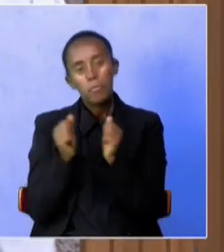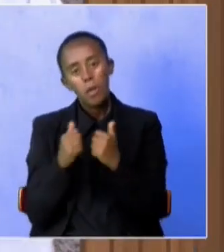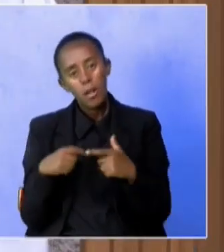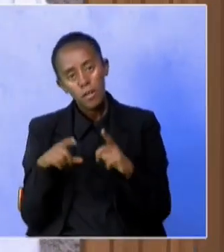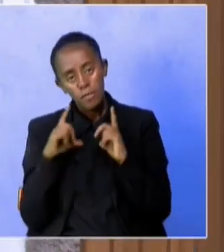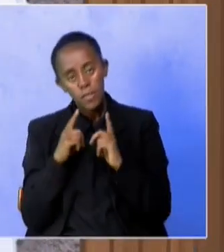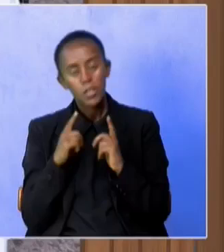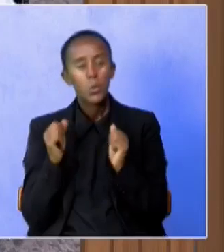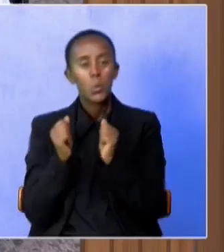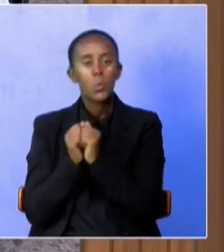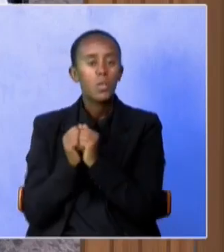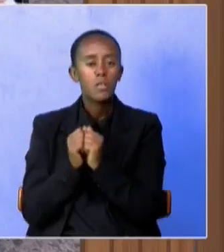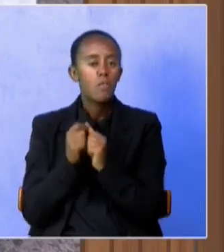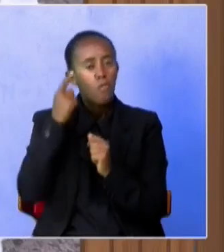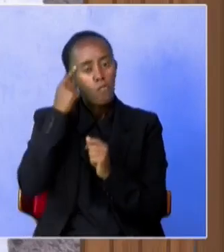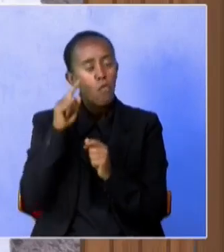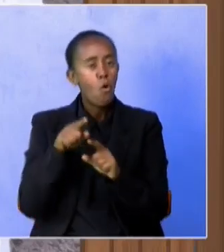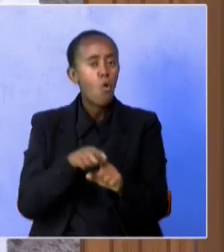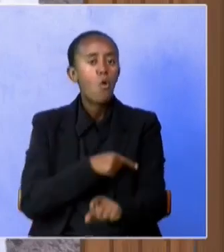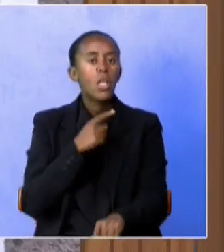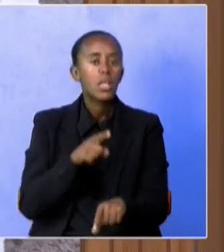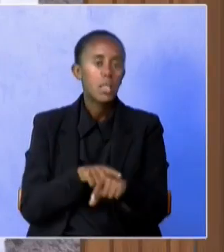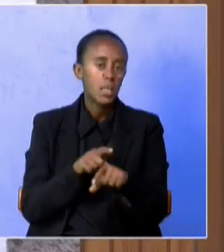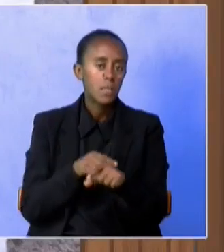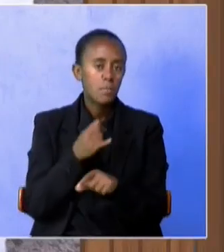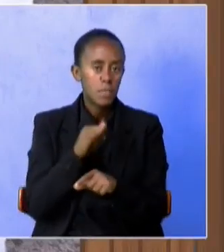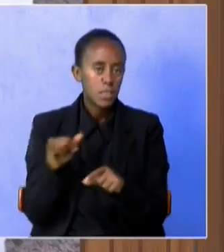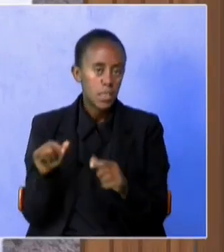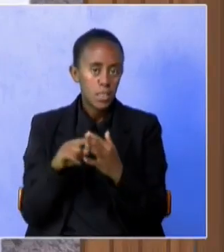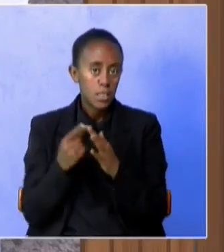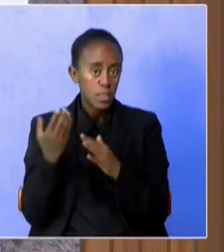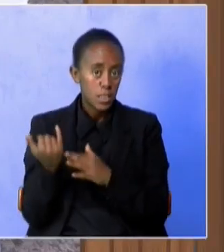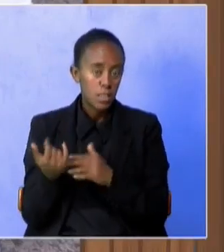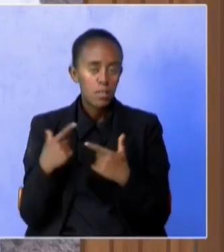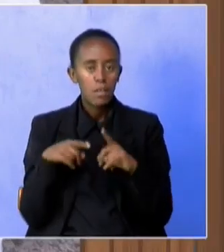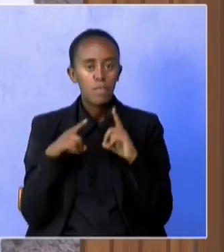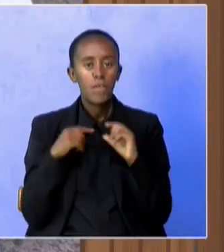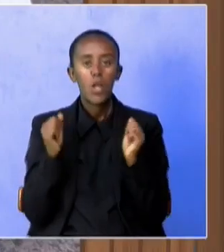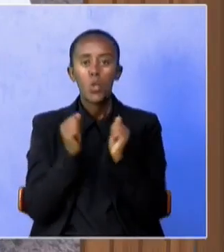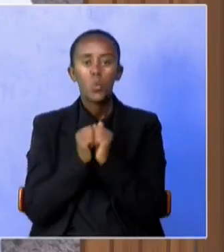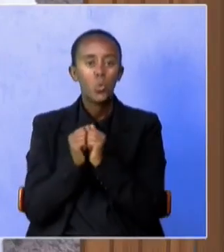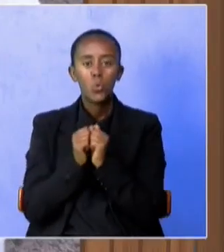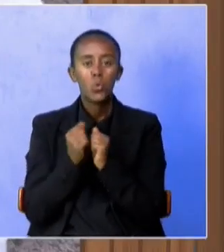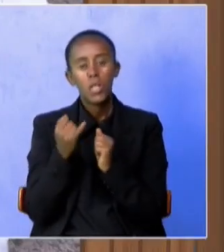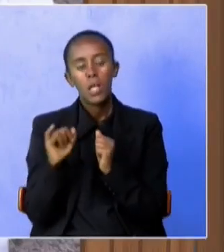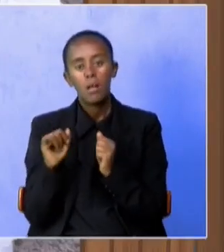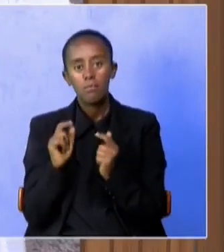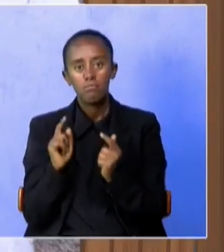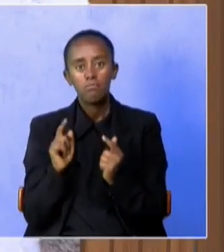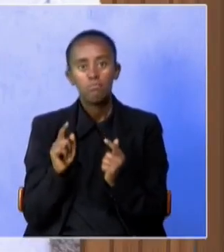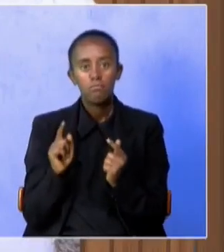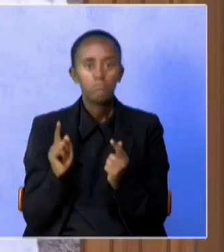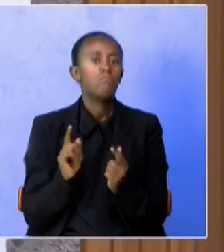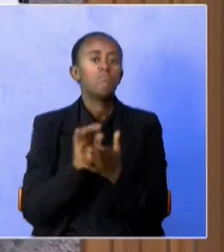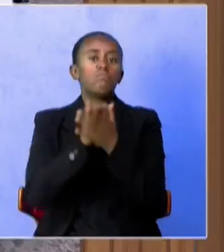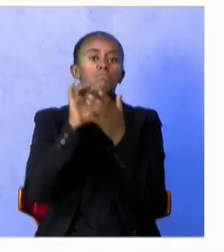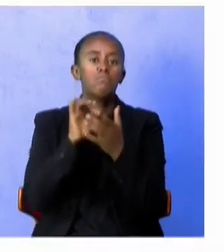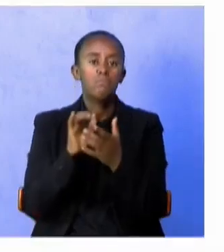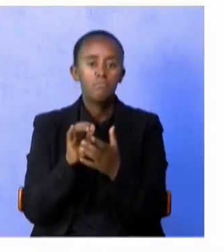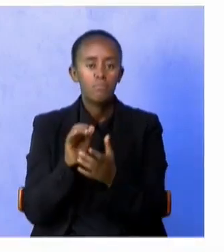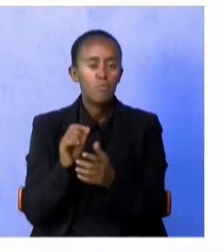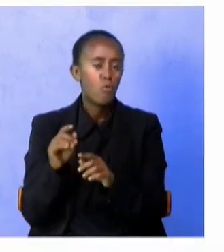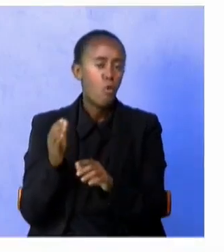They started living together, or they got married a long time ago, which is what? 20 years ago.